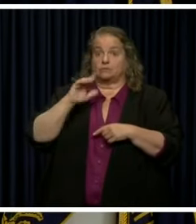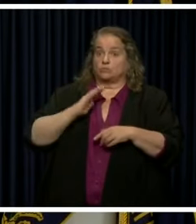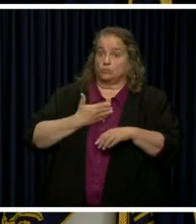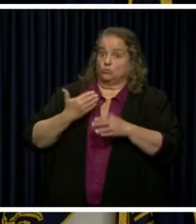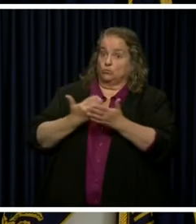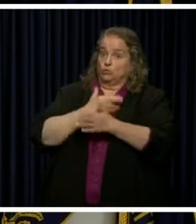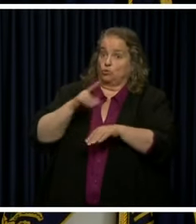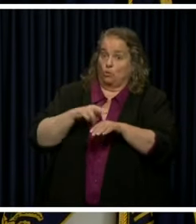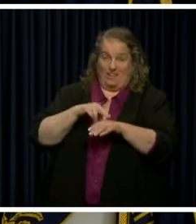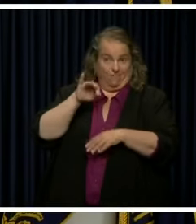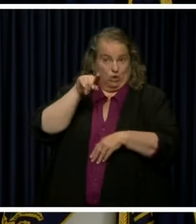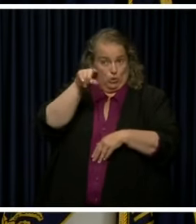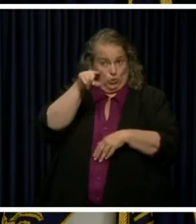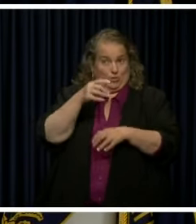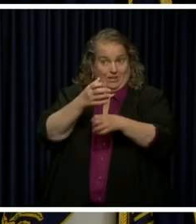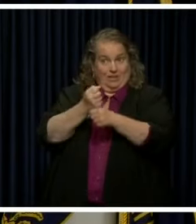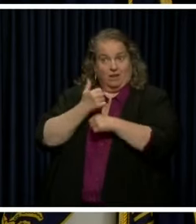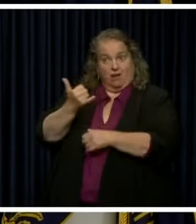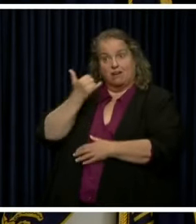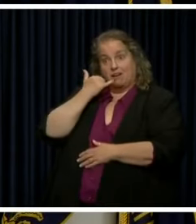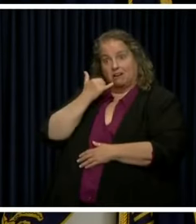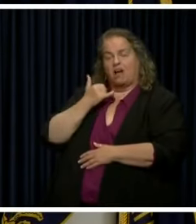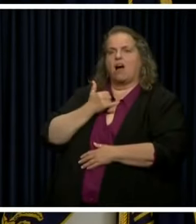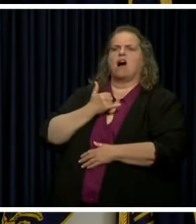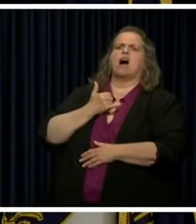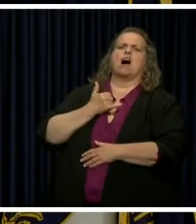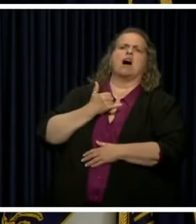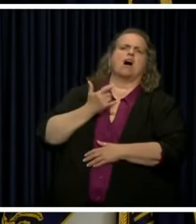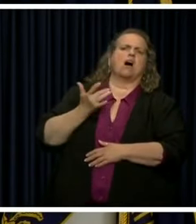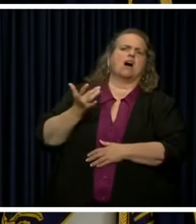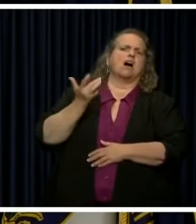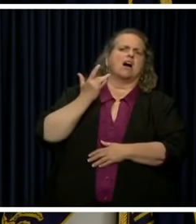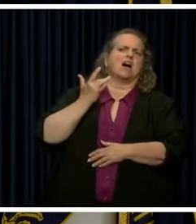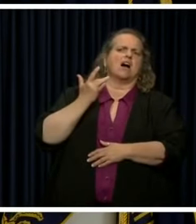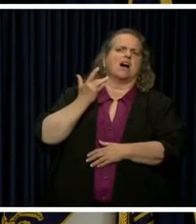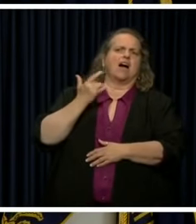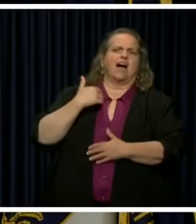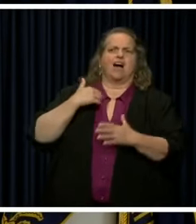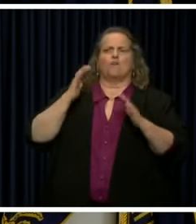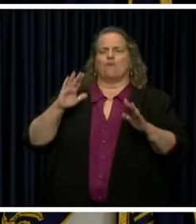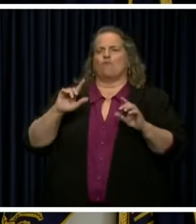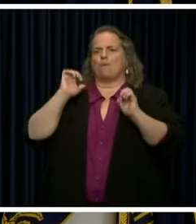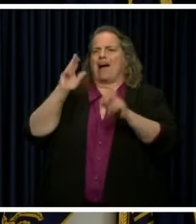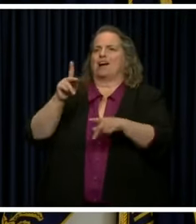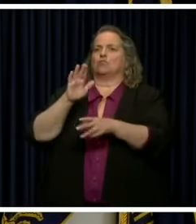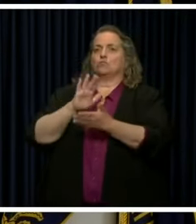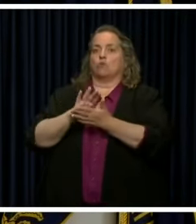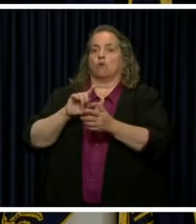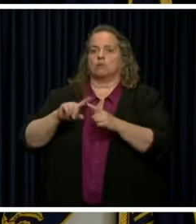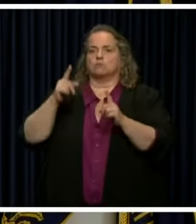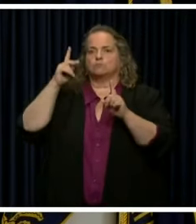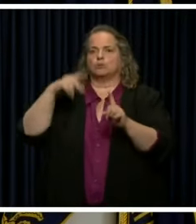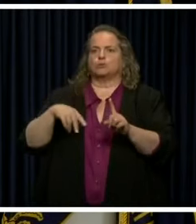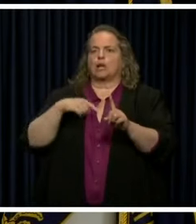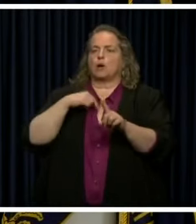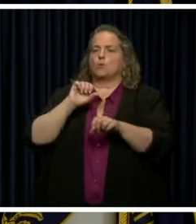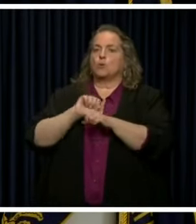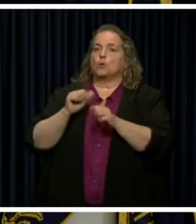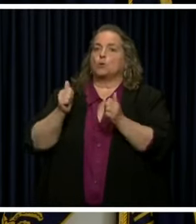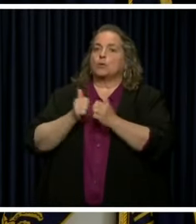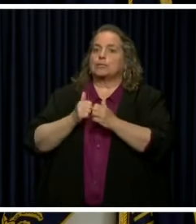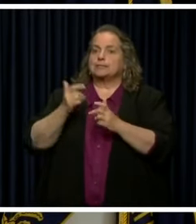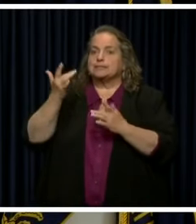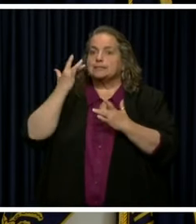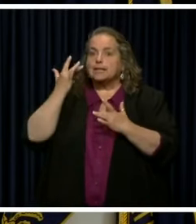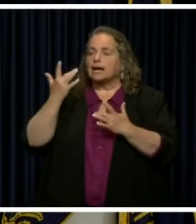of those calls that says, it's been really great to be going back into the office, into the factory, into